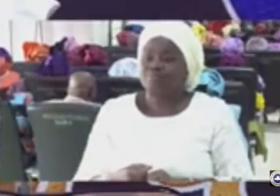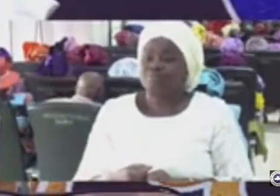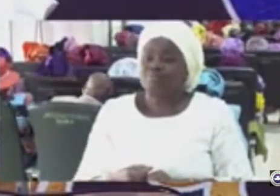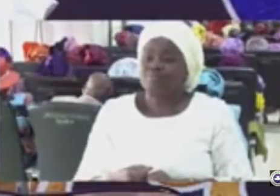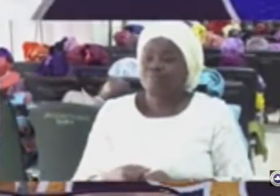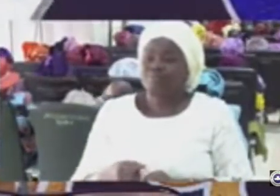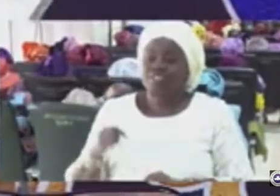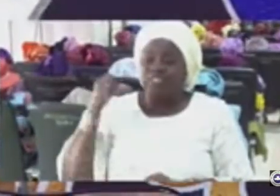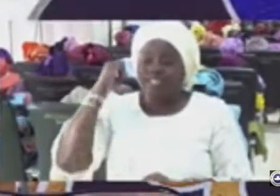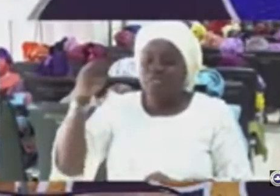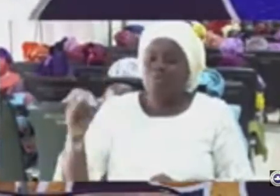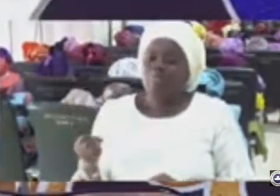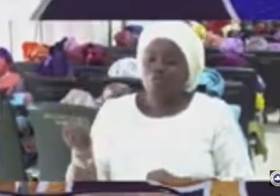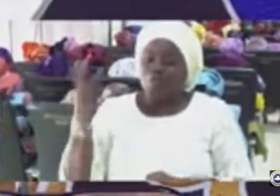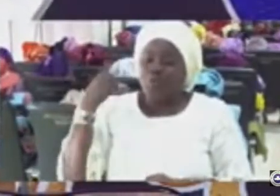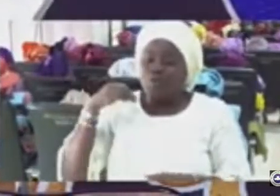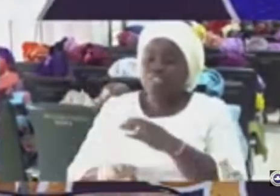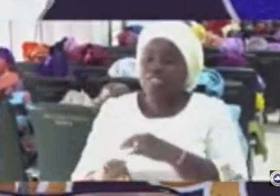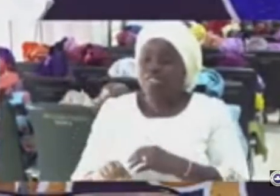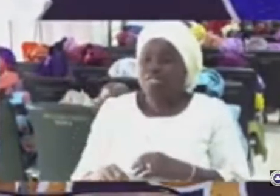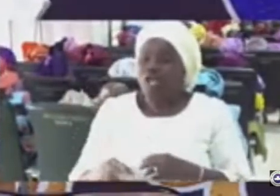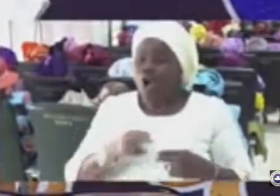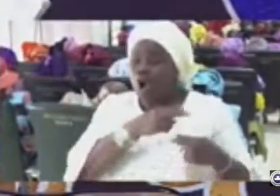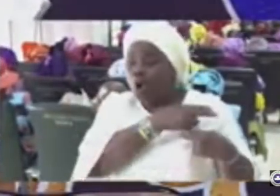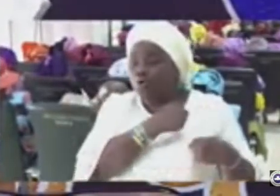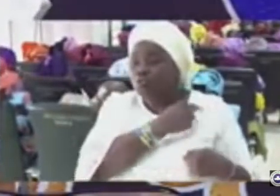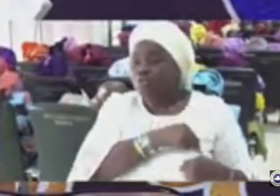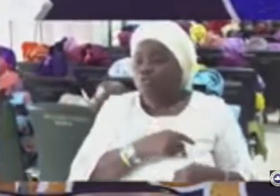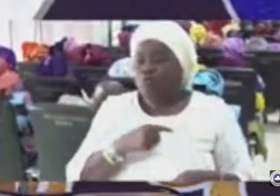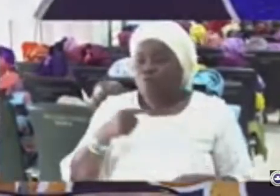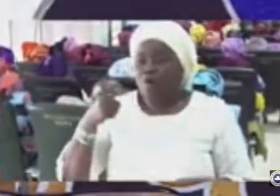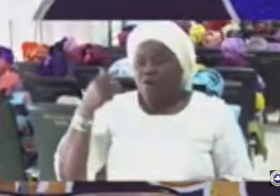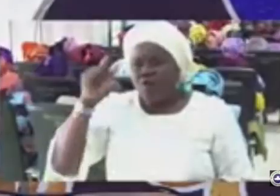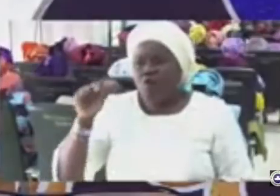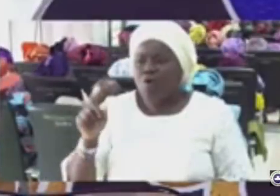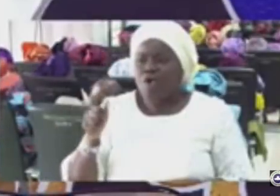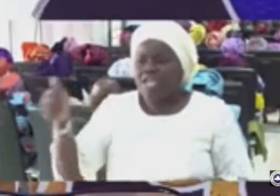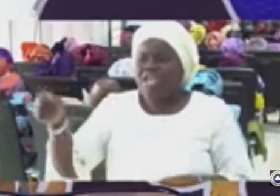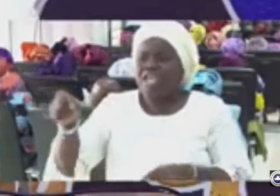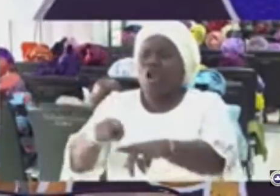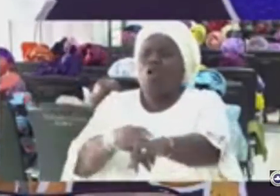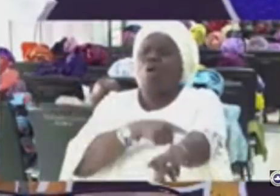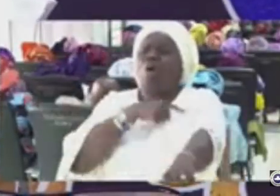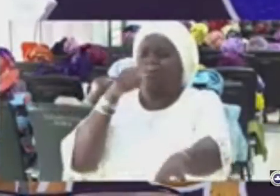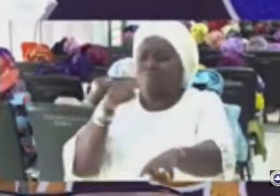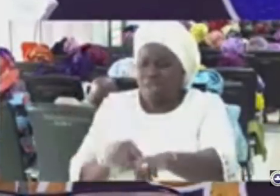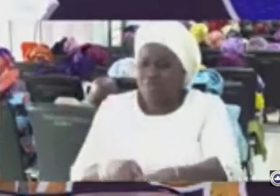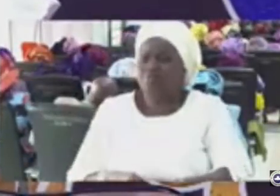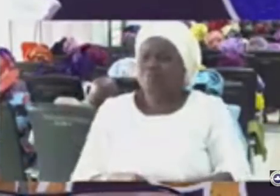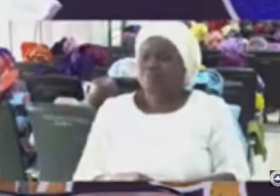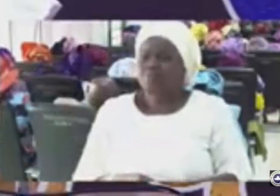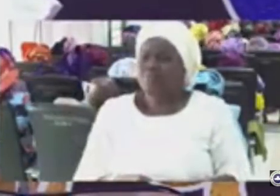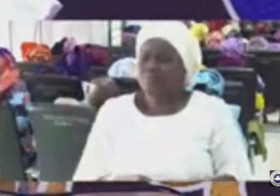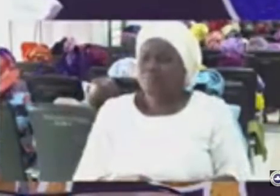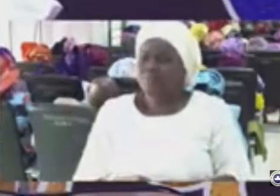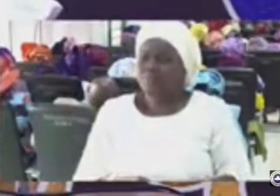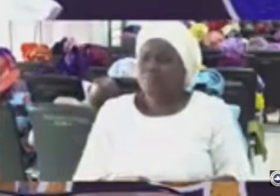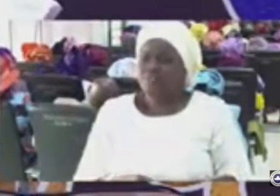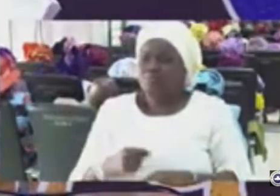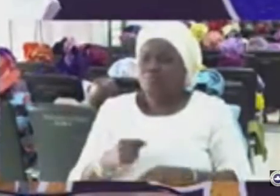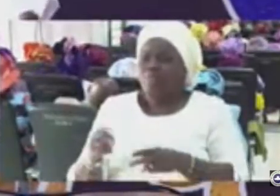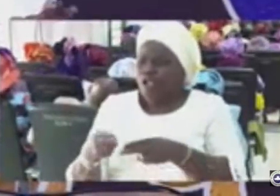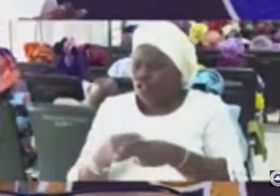in a while, he will come to the surface. When he comes to the surface, he will shout Jesus, and then he will go back into coma.